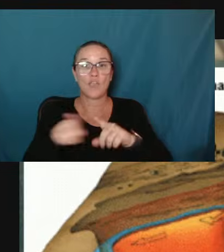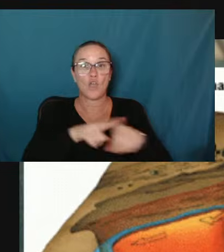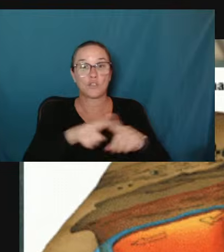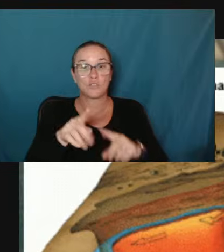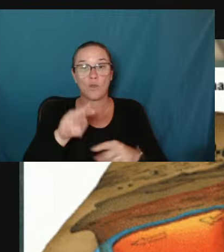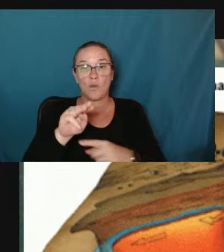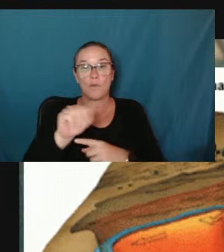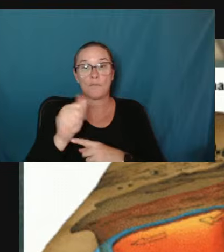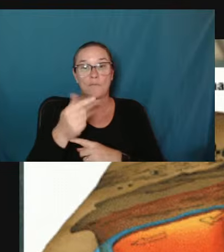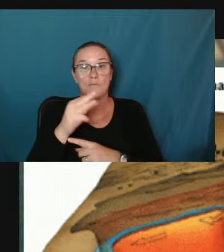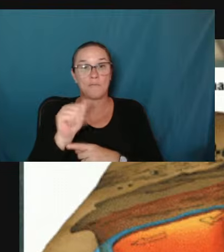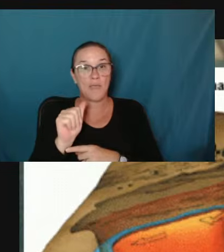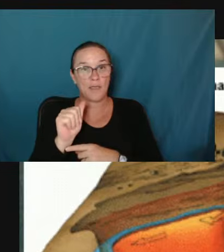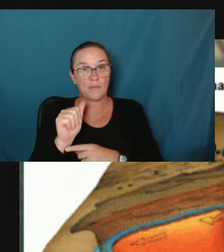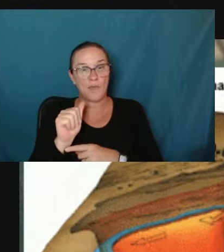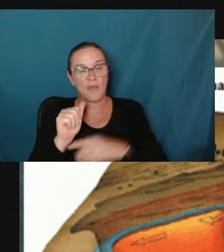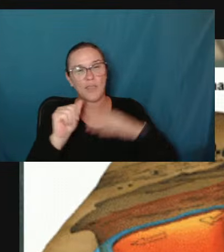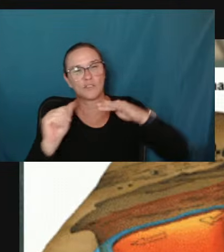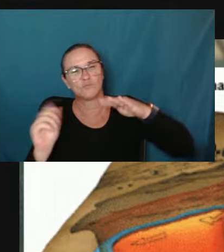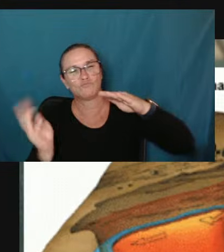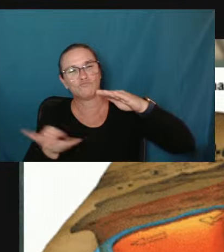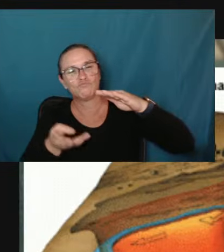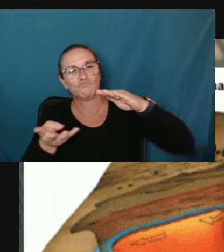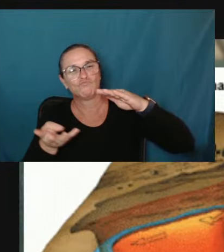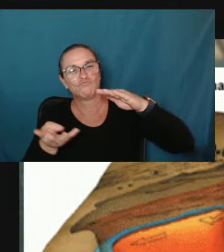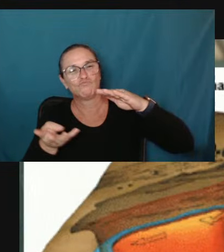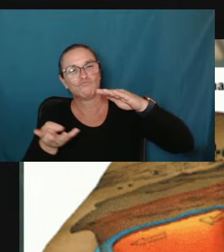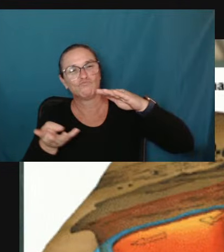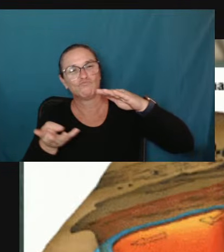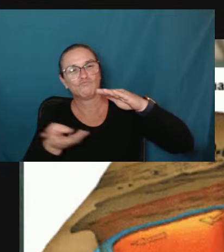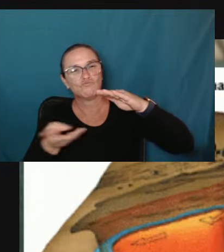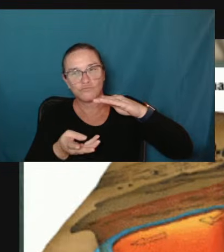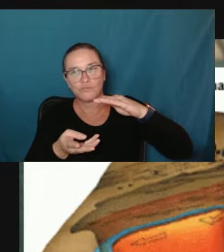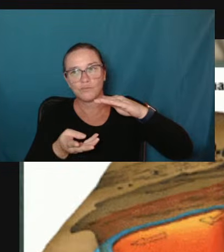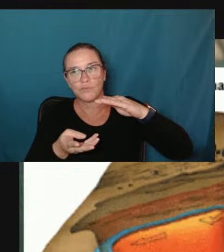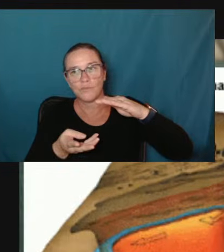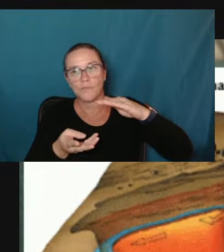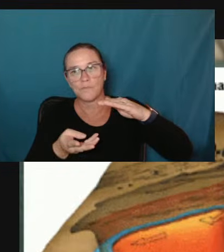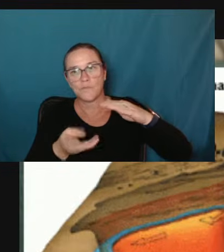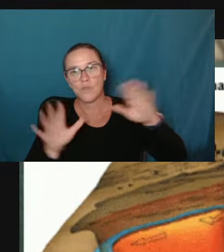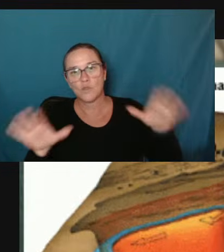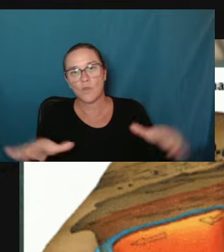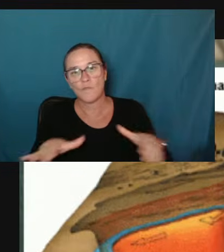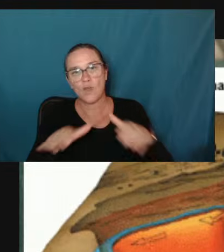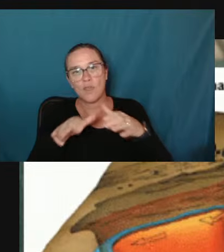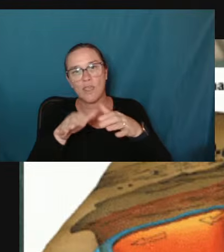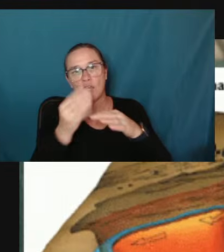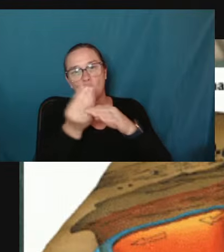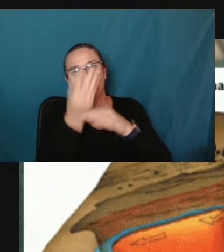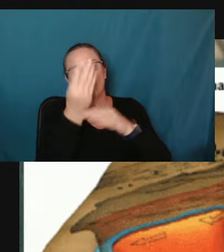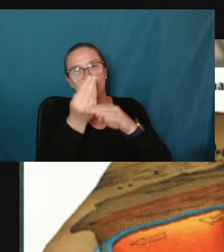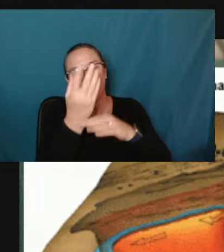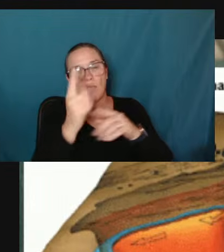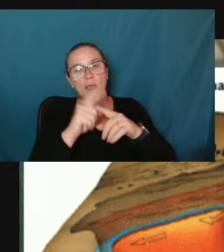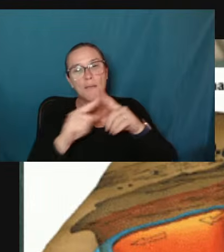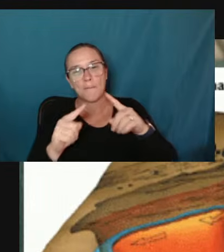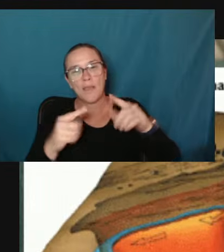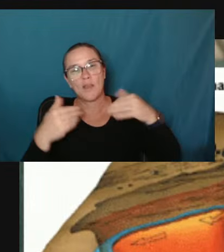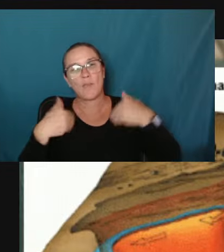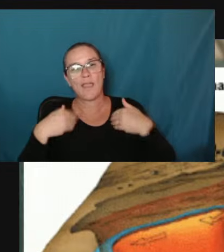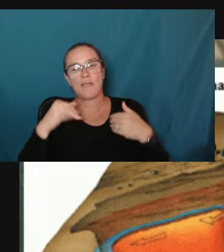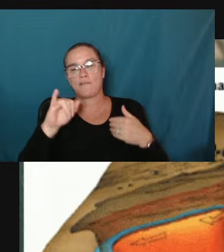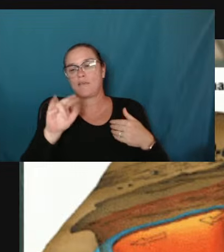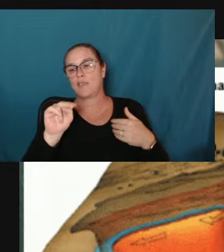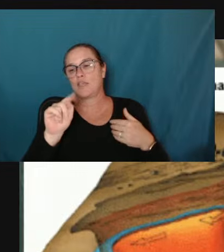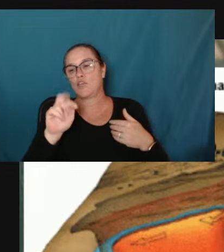intruding into the ground. So the volcanoes are growing through lava that we see on the surface, but also intrusions of magma